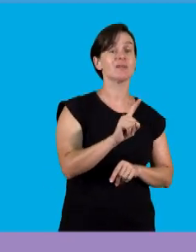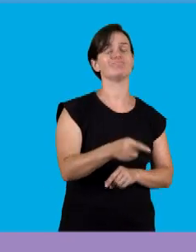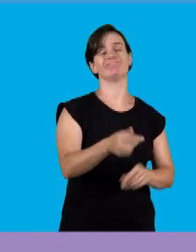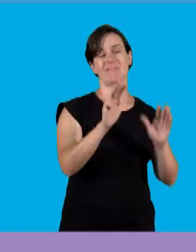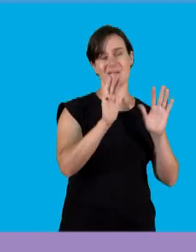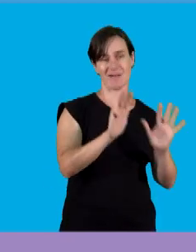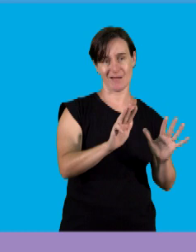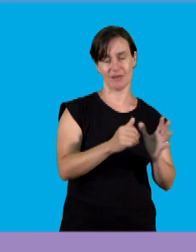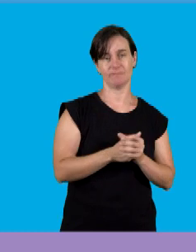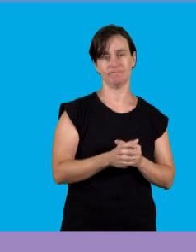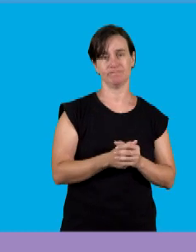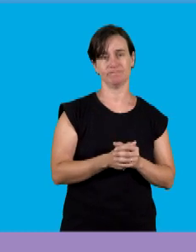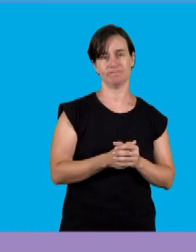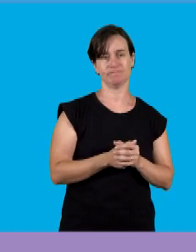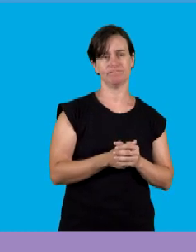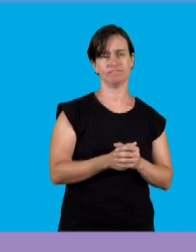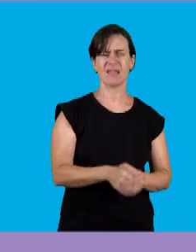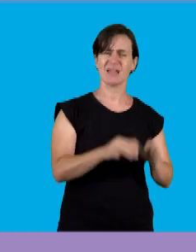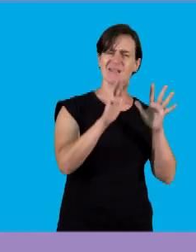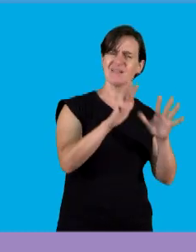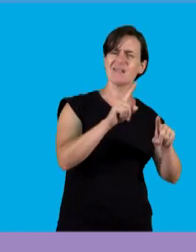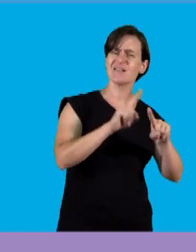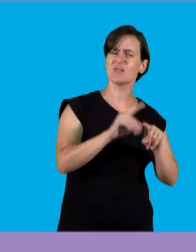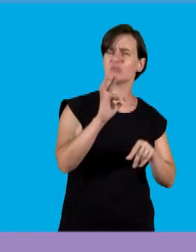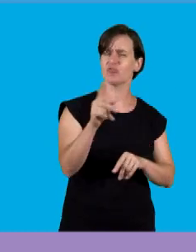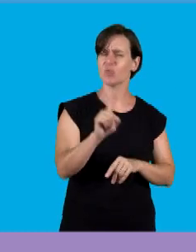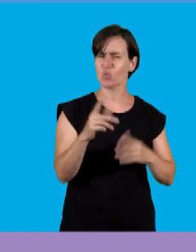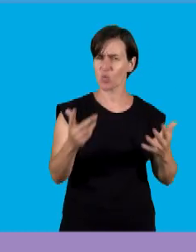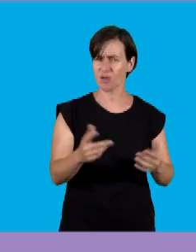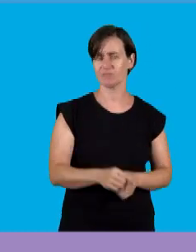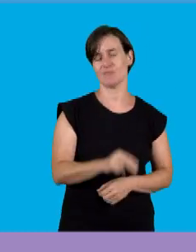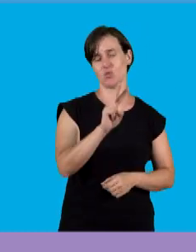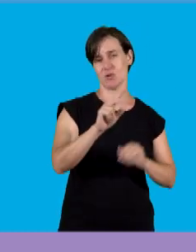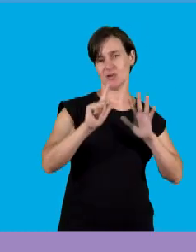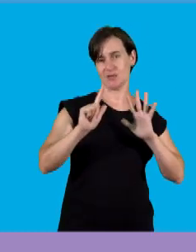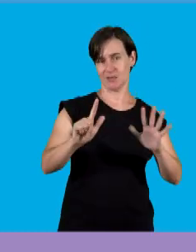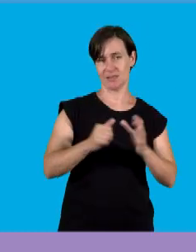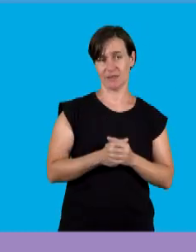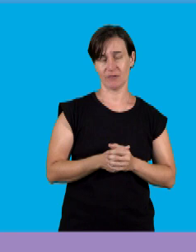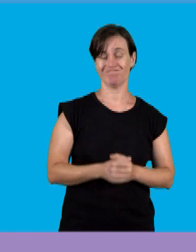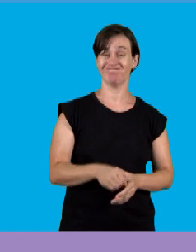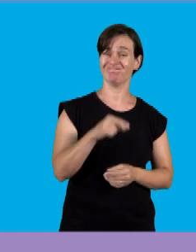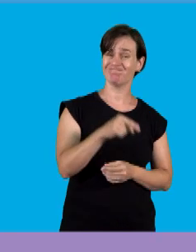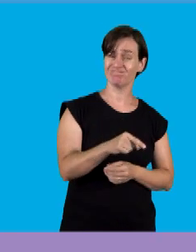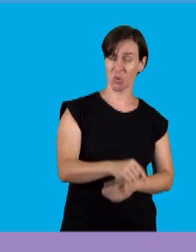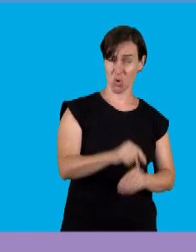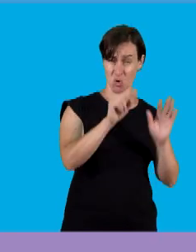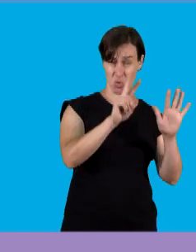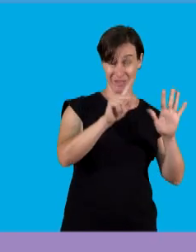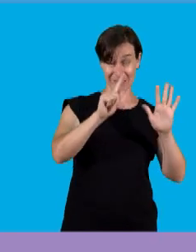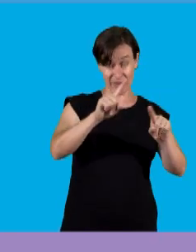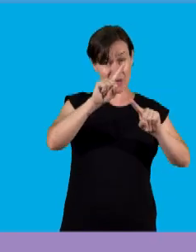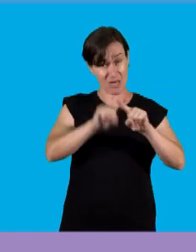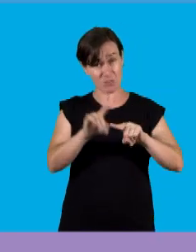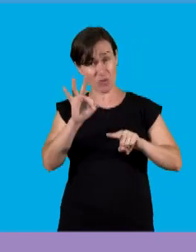going to give us a 9. And we are going to multiply that by 3, that is going to give us a 27. And what is now